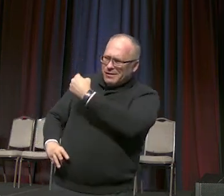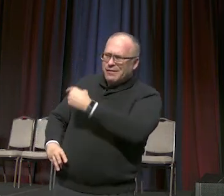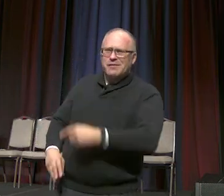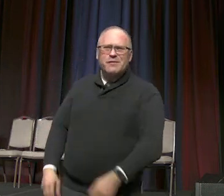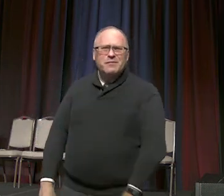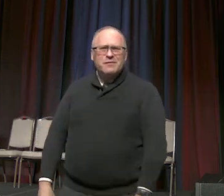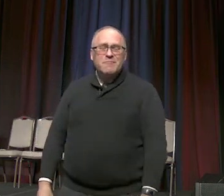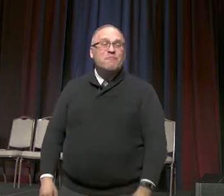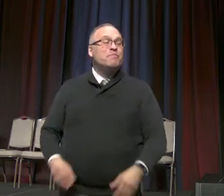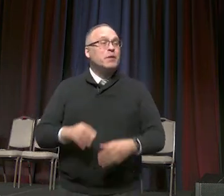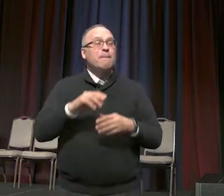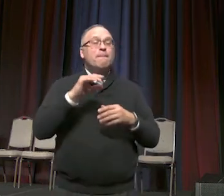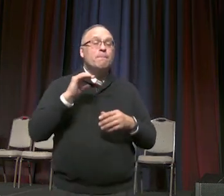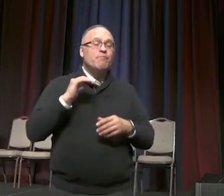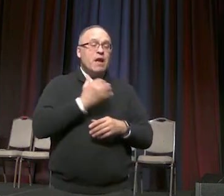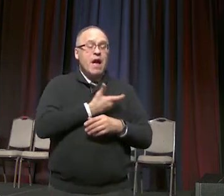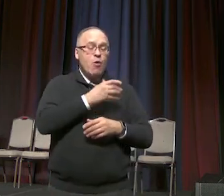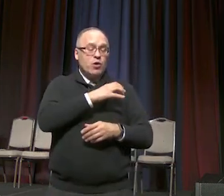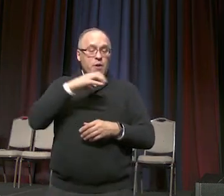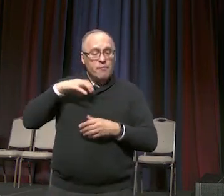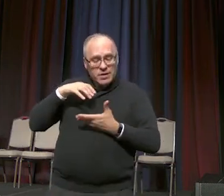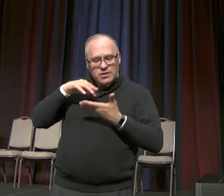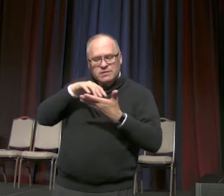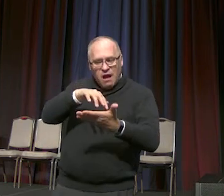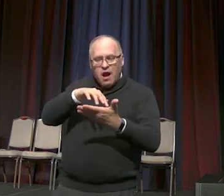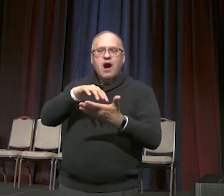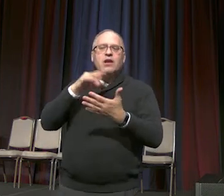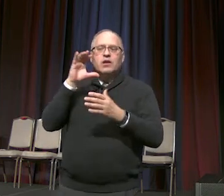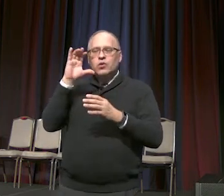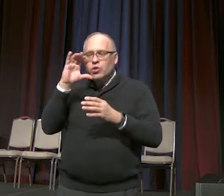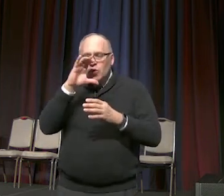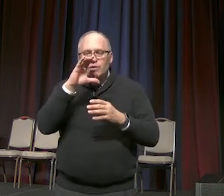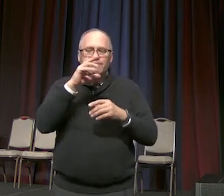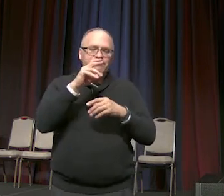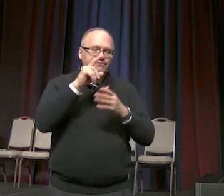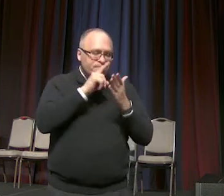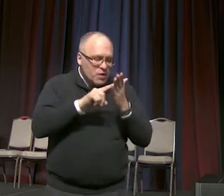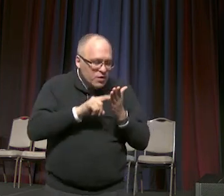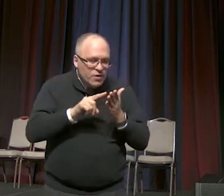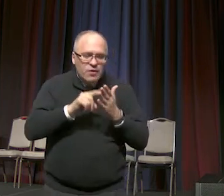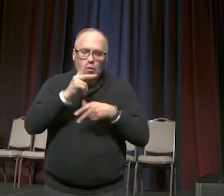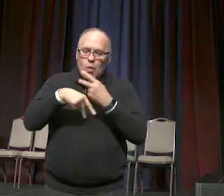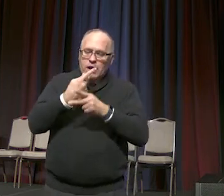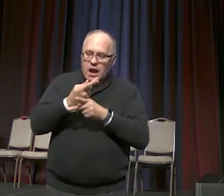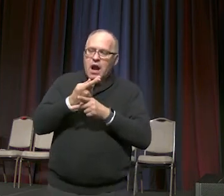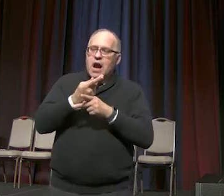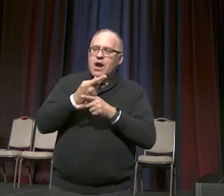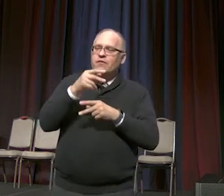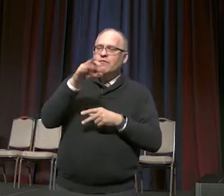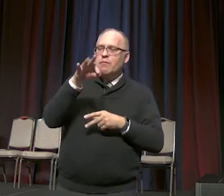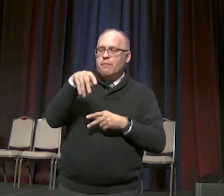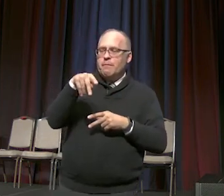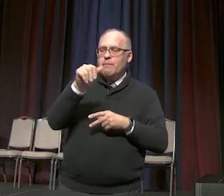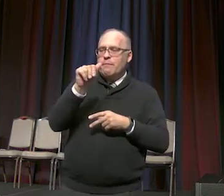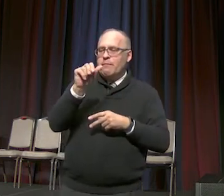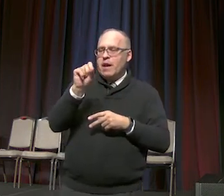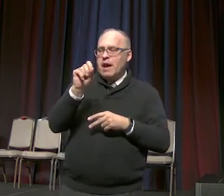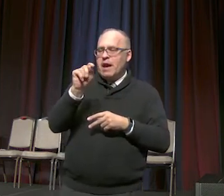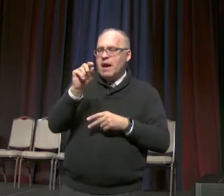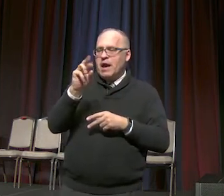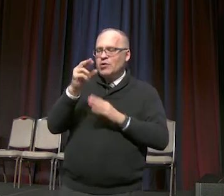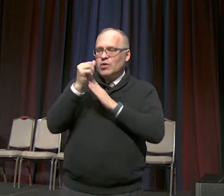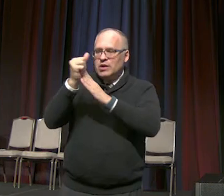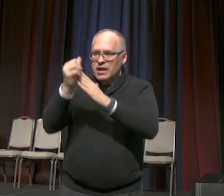As a ministry study commission, we looked at what kinds of pastoral leaders we need in order to release the laity into their